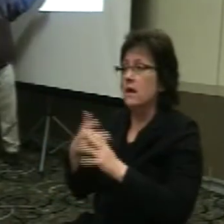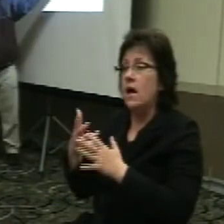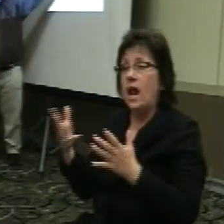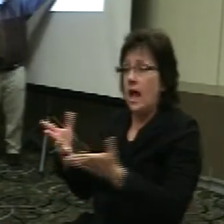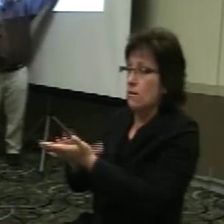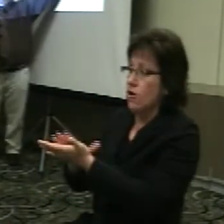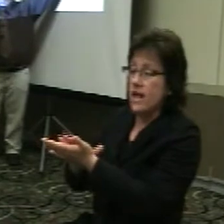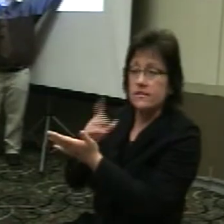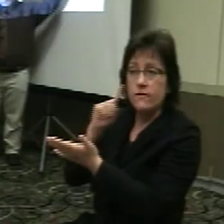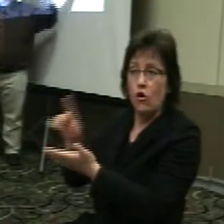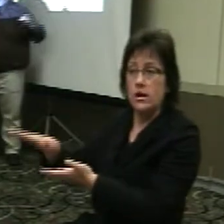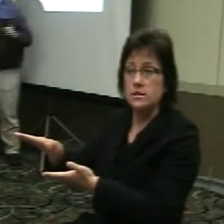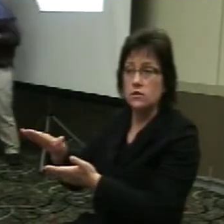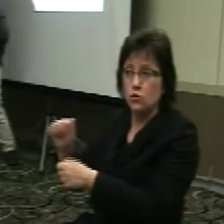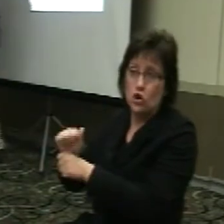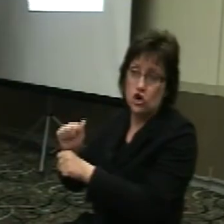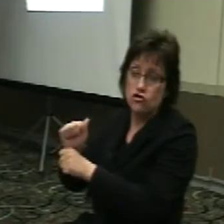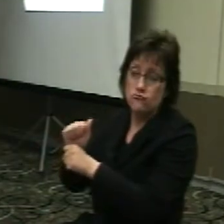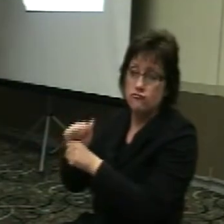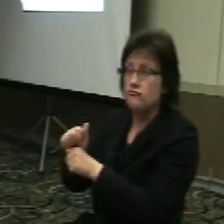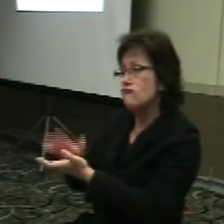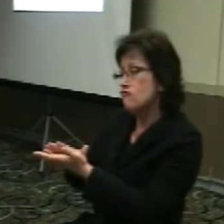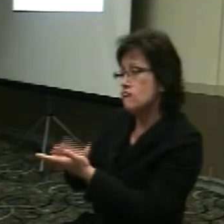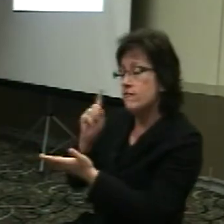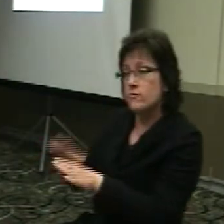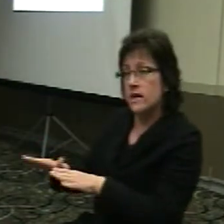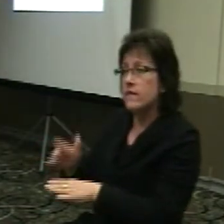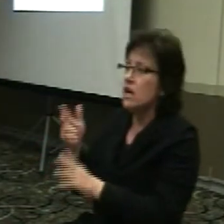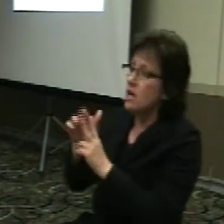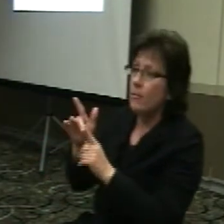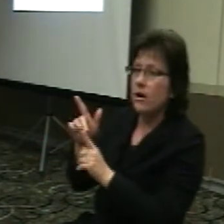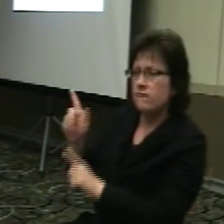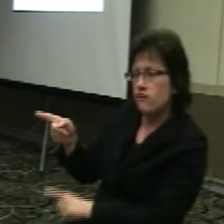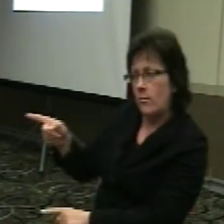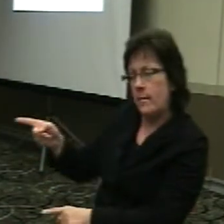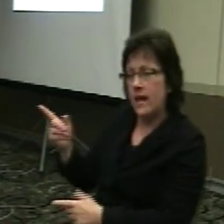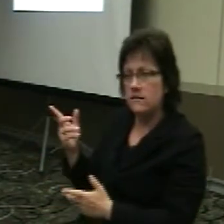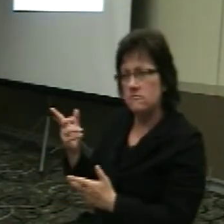praise for academics. A few praises for behavior. A couple of reprimands. Is that all right?